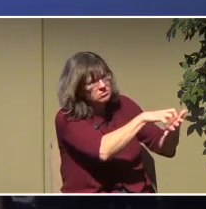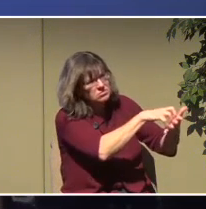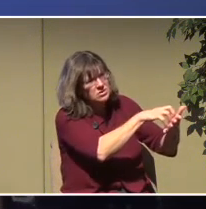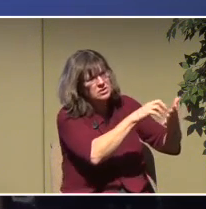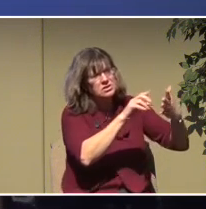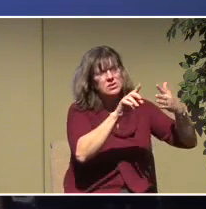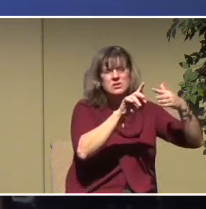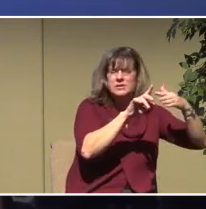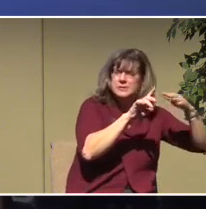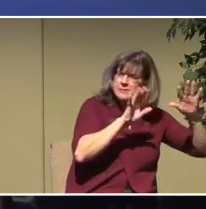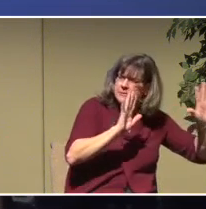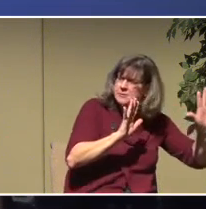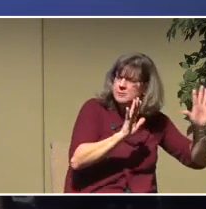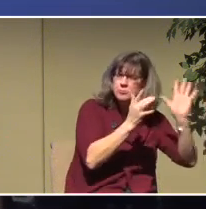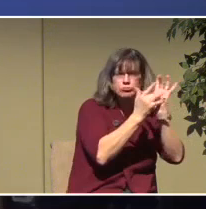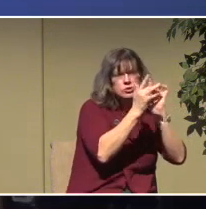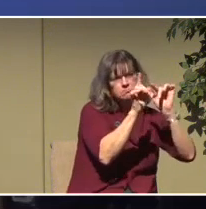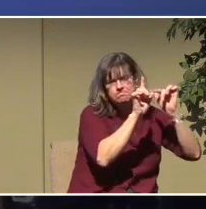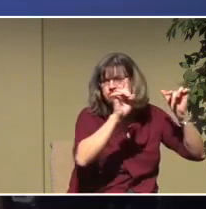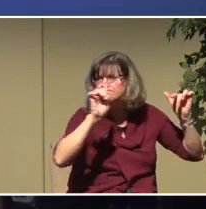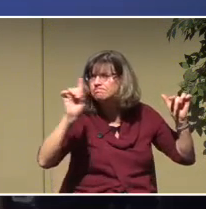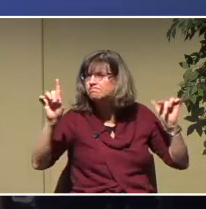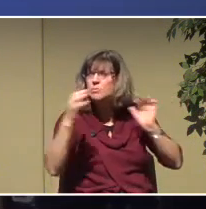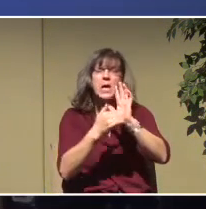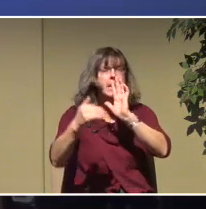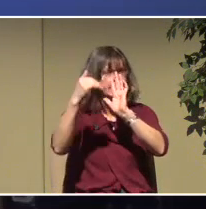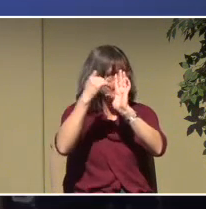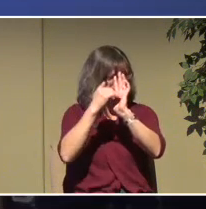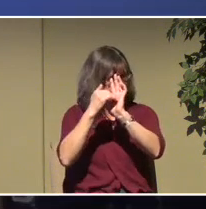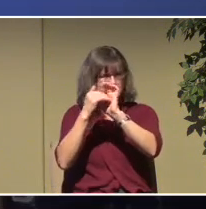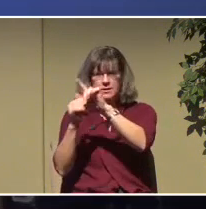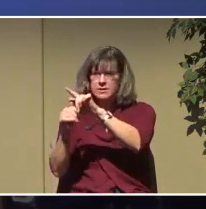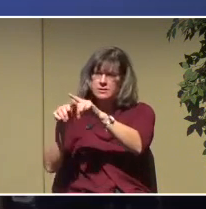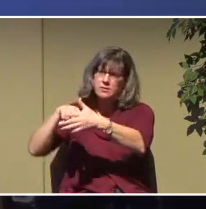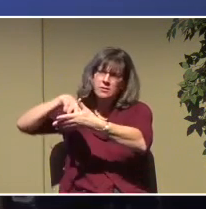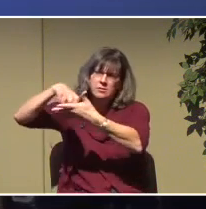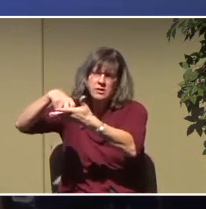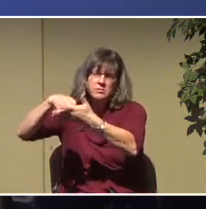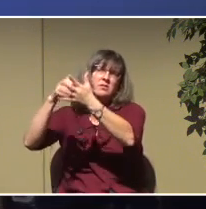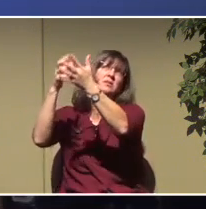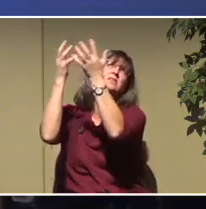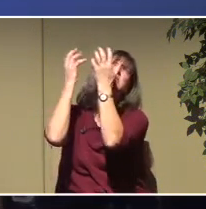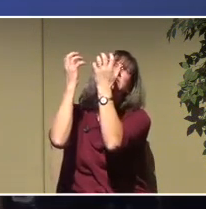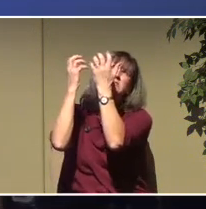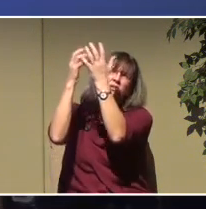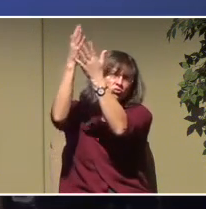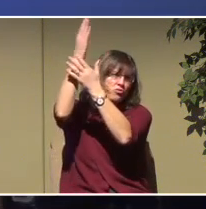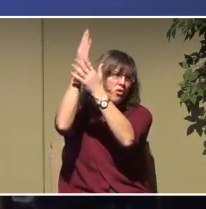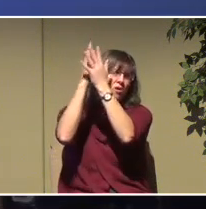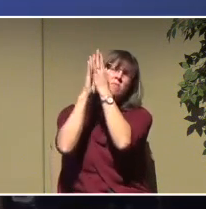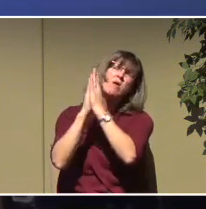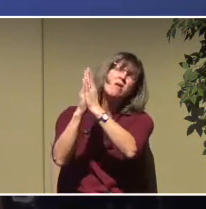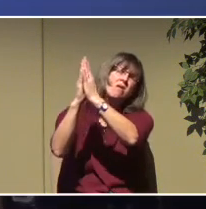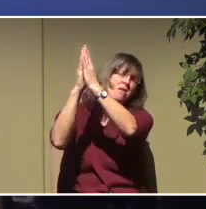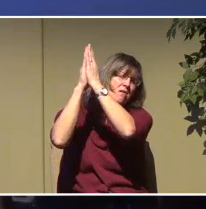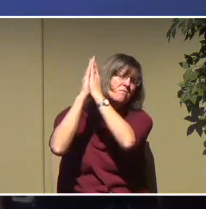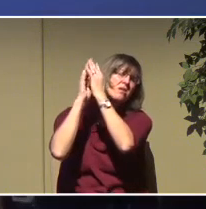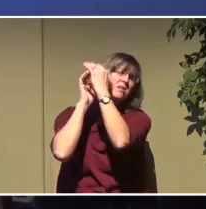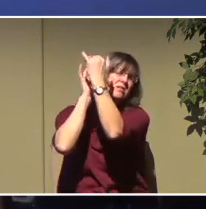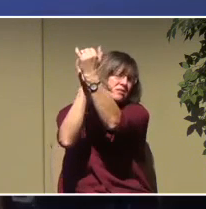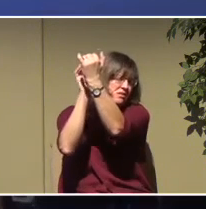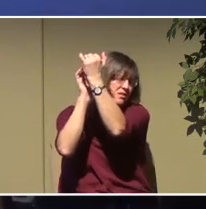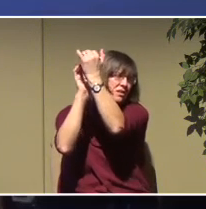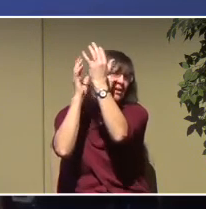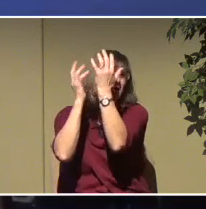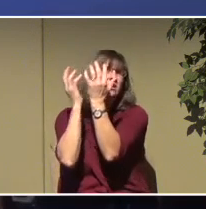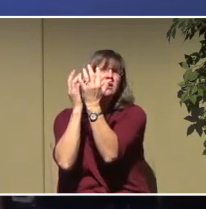3 times. Once more, he went away and prayed the same thing. And when he came back, he again found them sleeping. Because their eyes